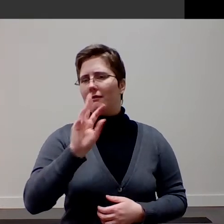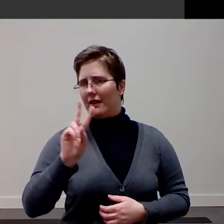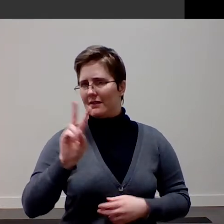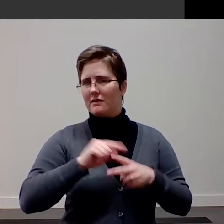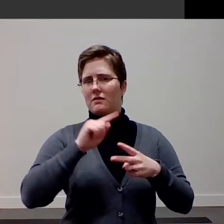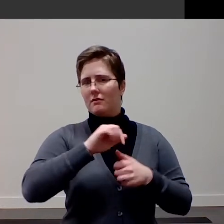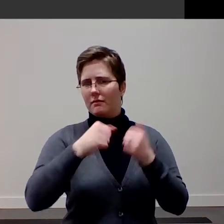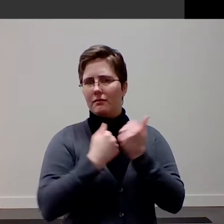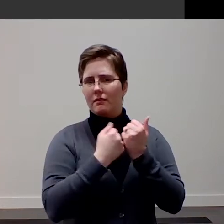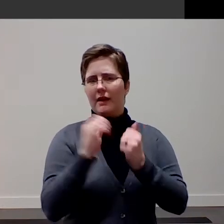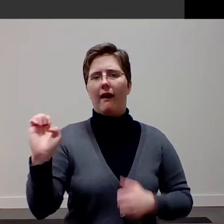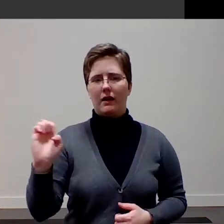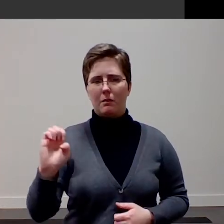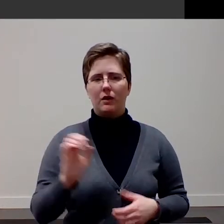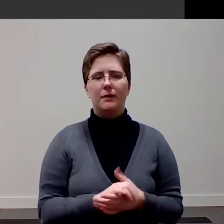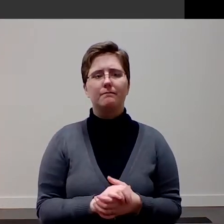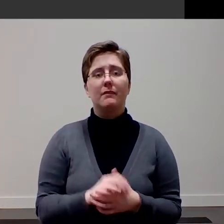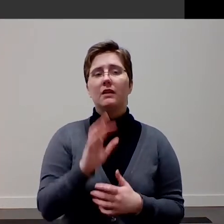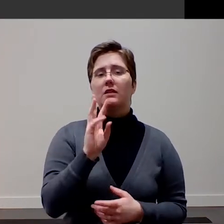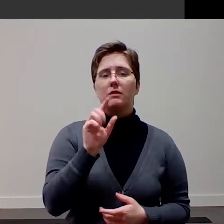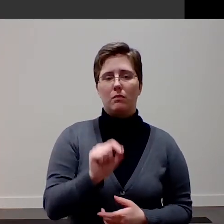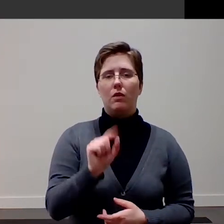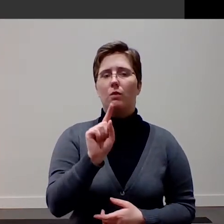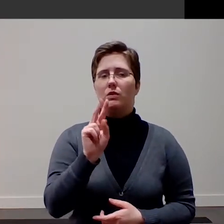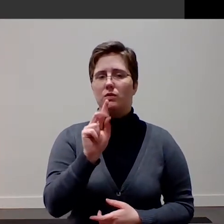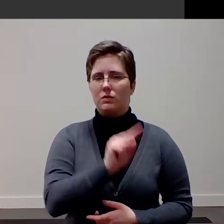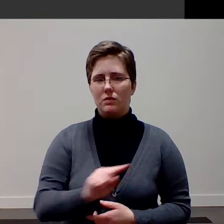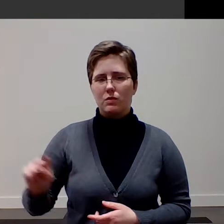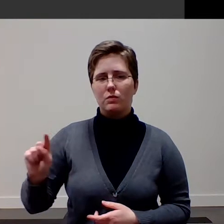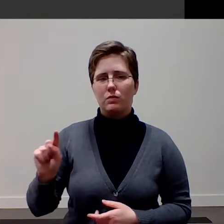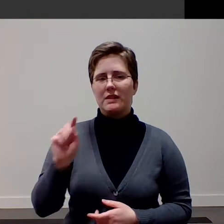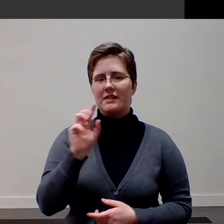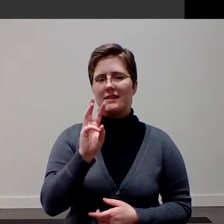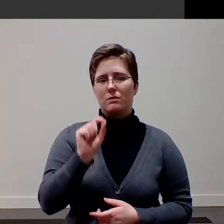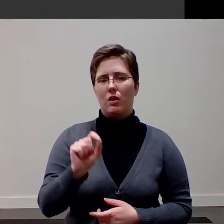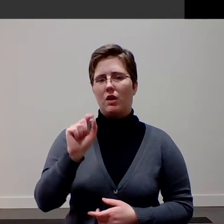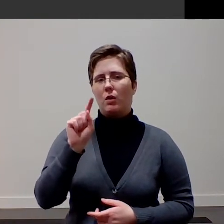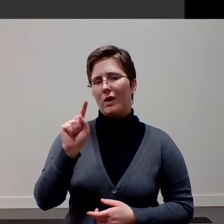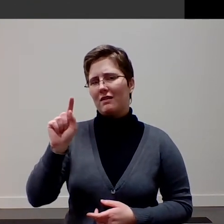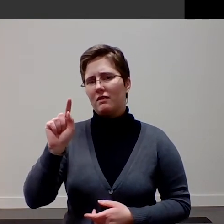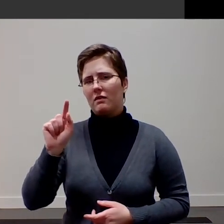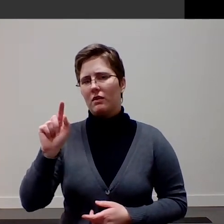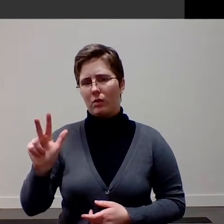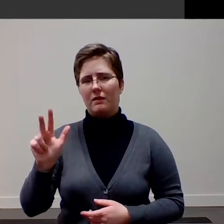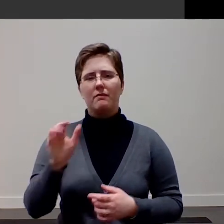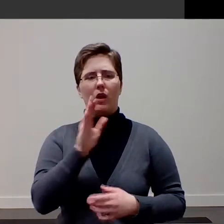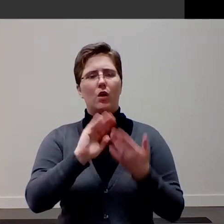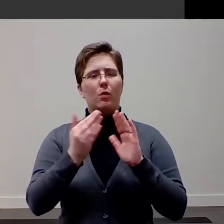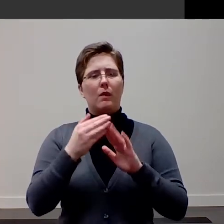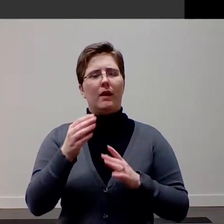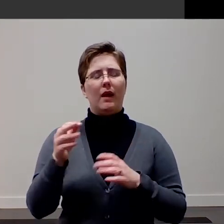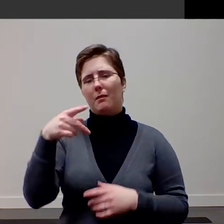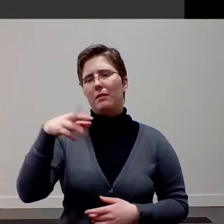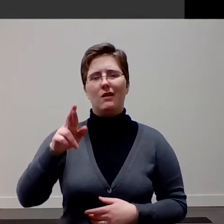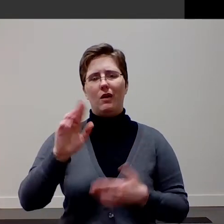co-chair Stephanie Eichenberg. Item 6.12 through 6.13 is the Community and Public